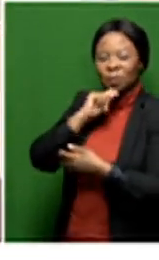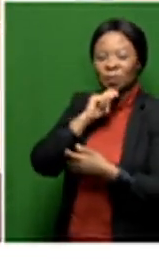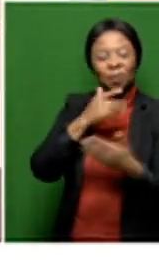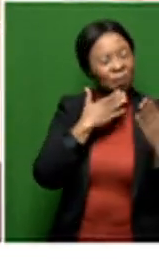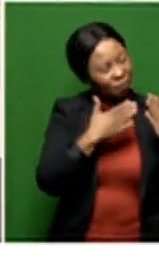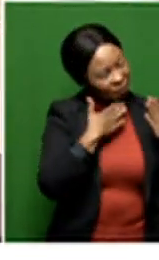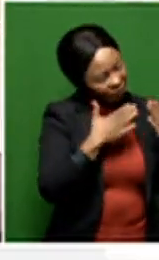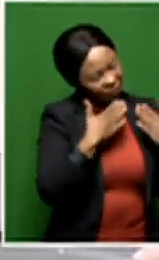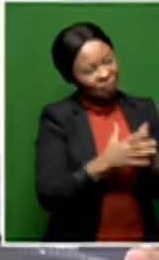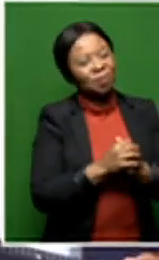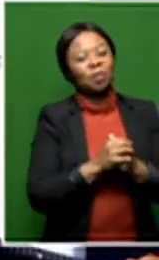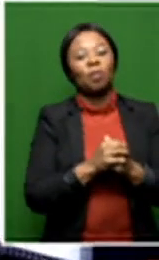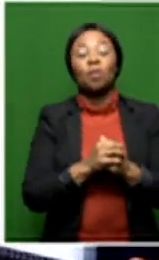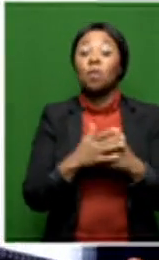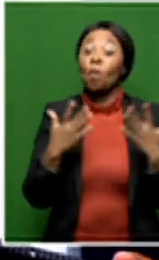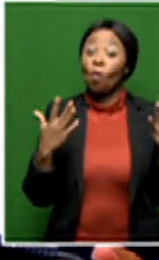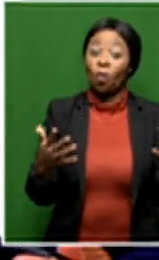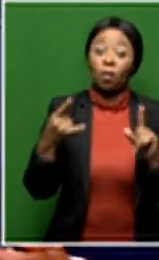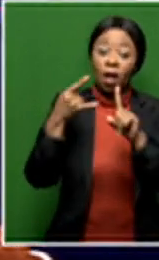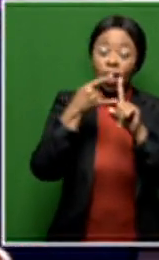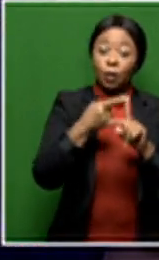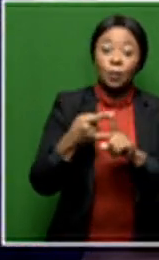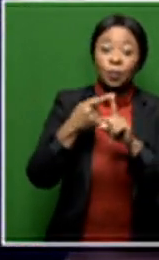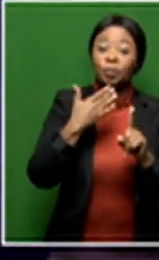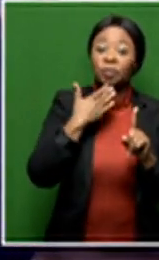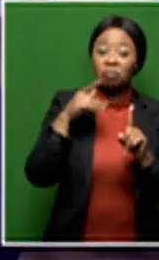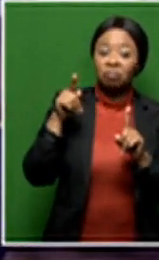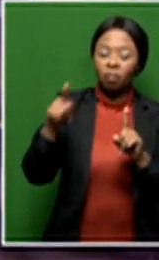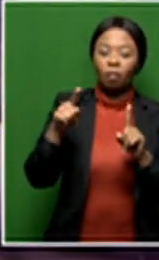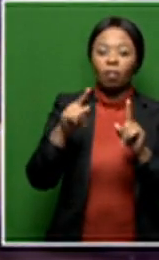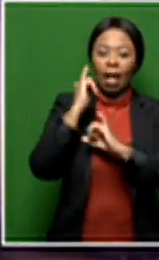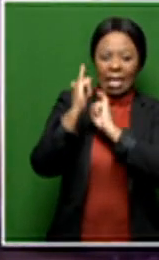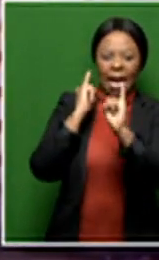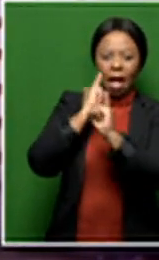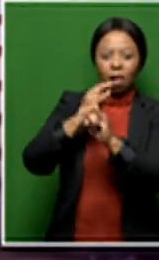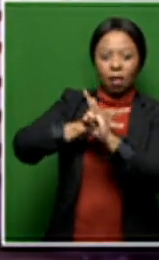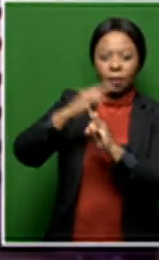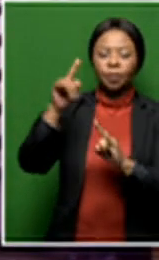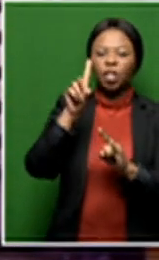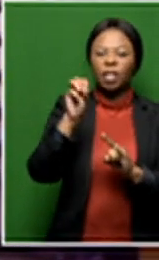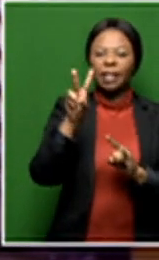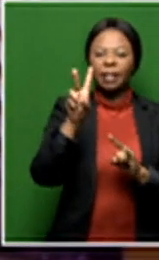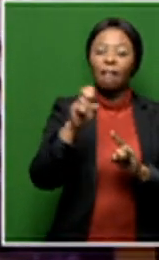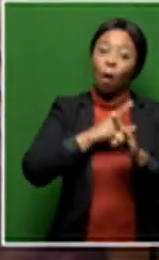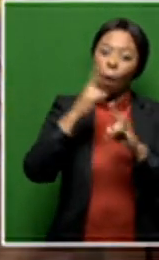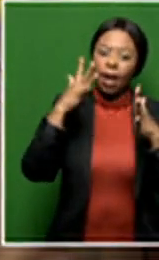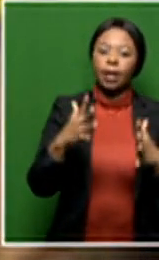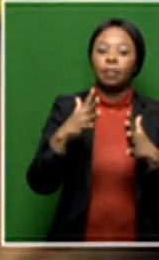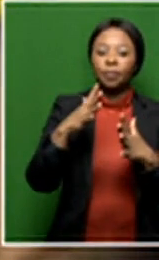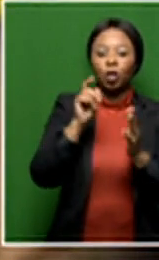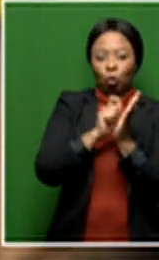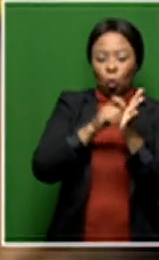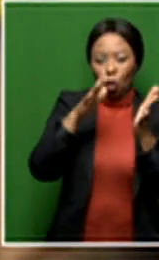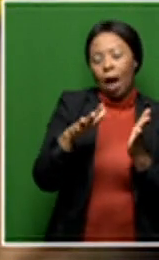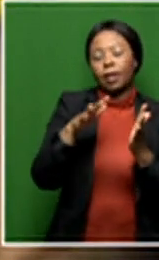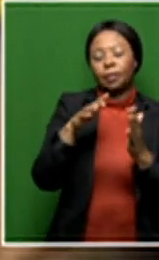much. All right, joining us via Zoom was Grammy-nominated and Dove Award-winning singer and songwriter Neville D, and he's